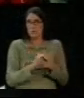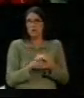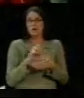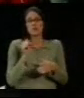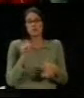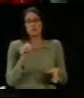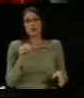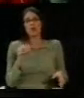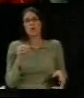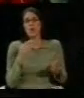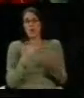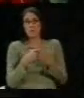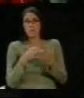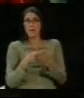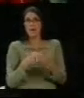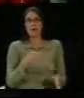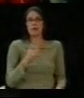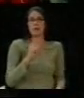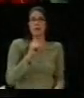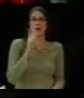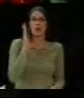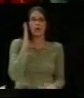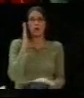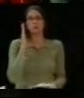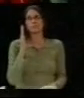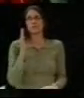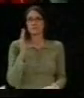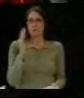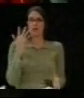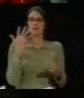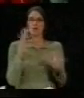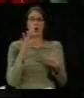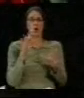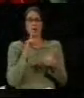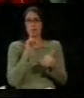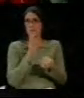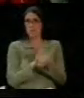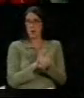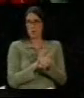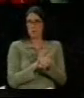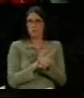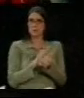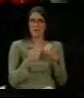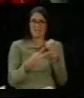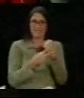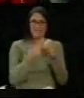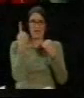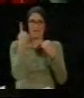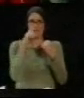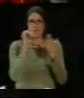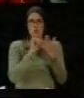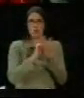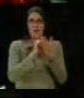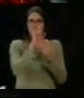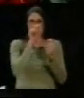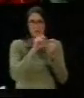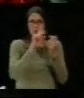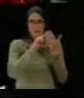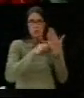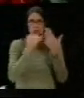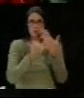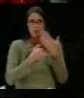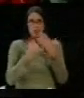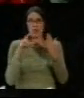So this money has been earmarked, and this commission has promised, and the administration